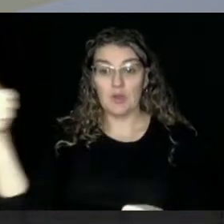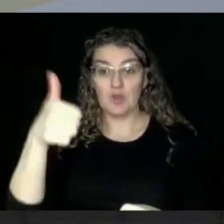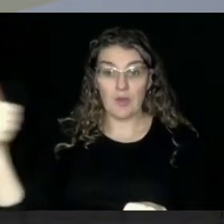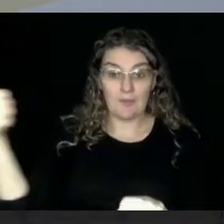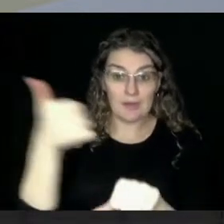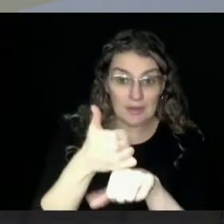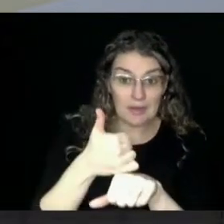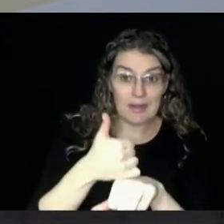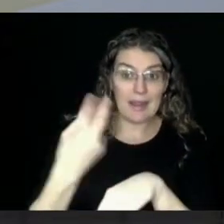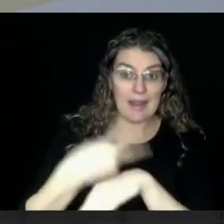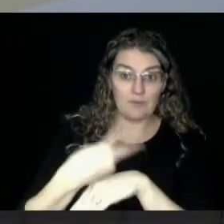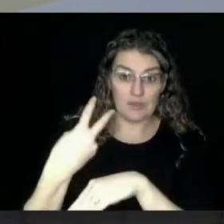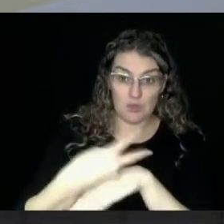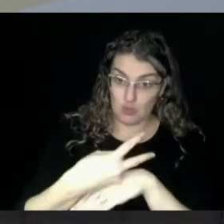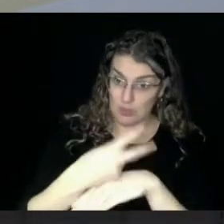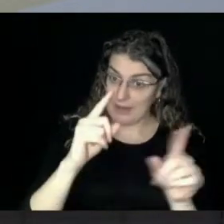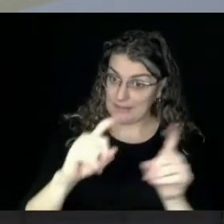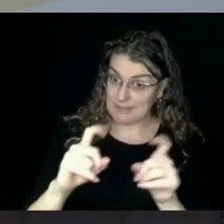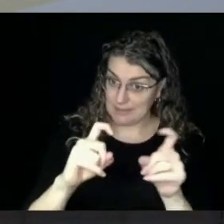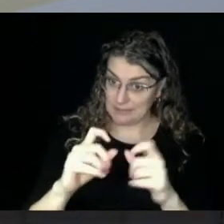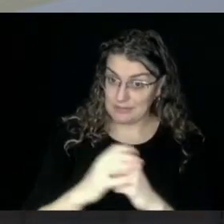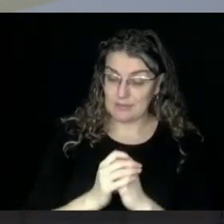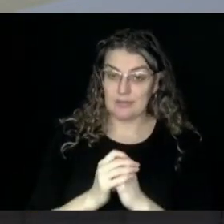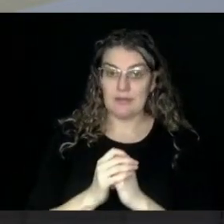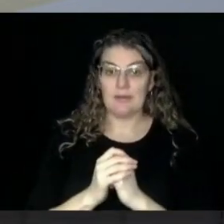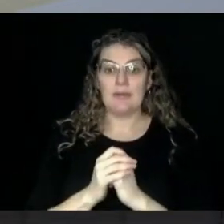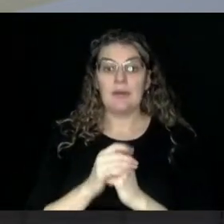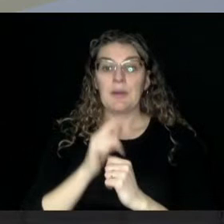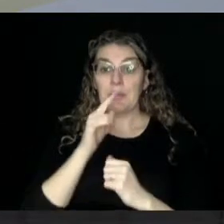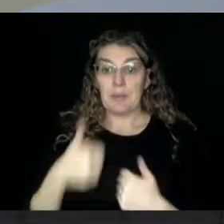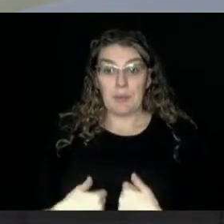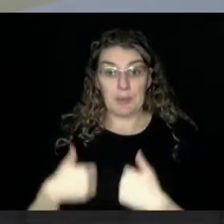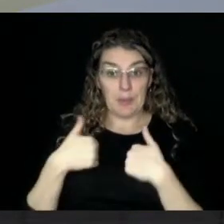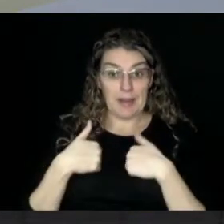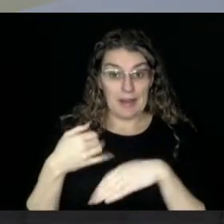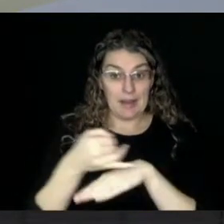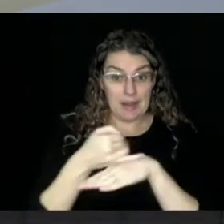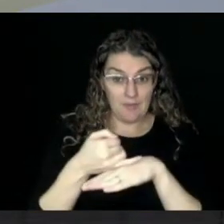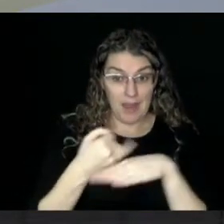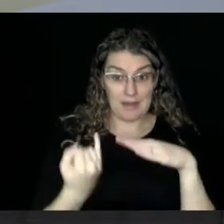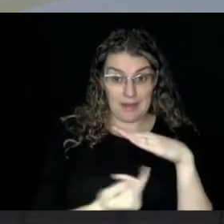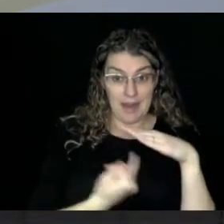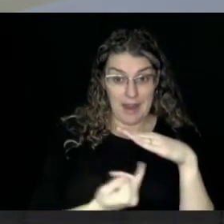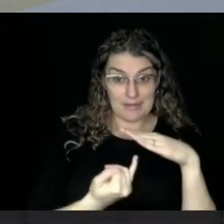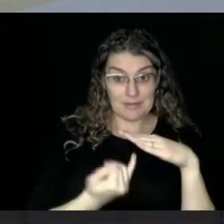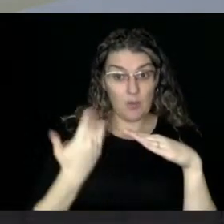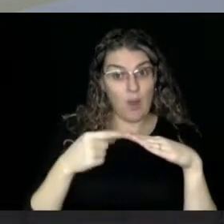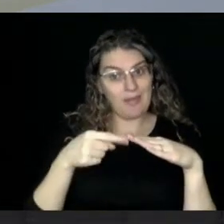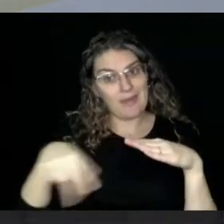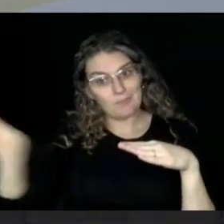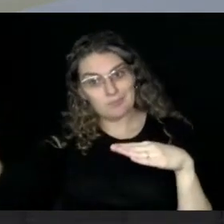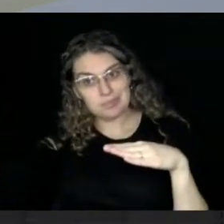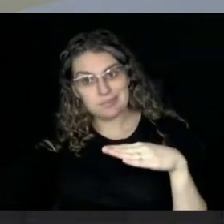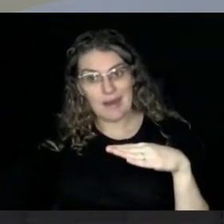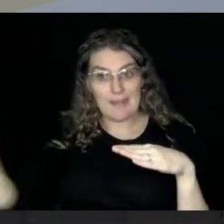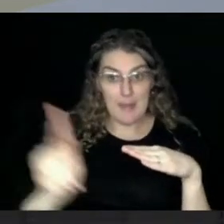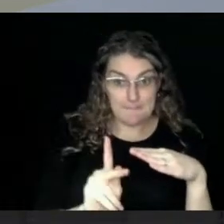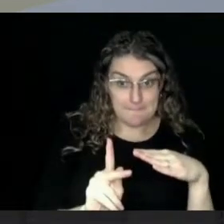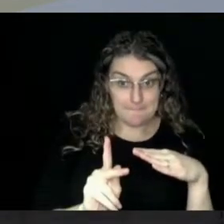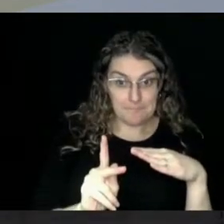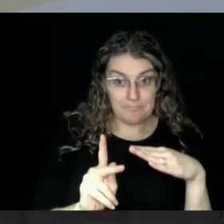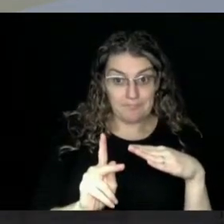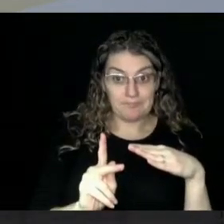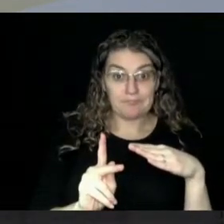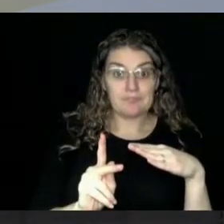day. PEI residents and non-residents who are in self-isolation after travel outside the maritime provinces and are